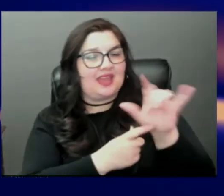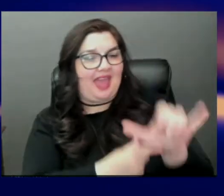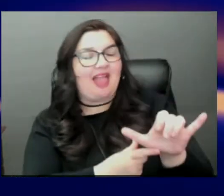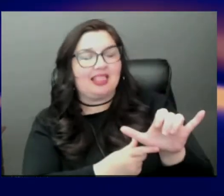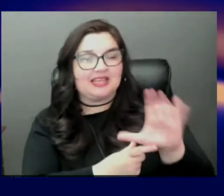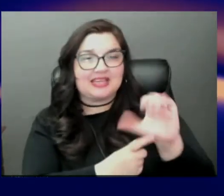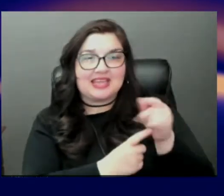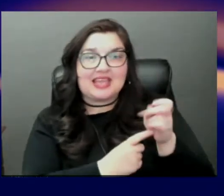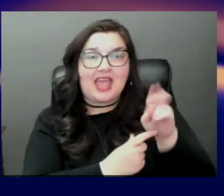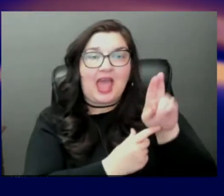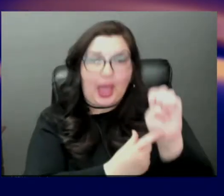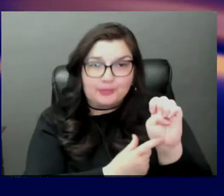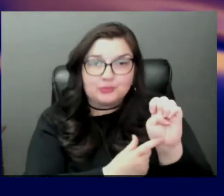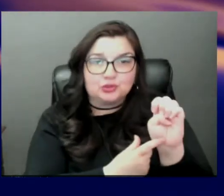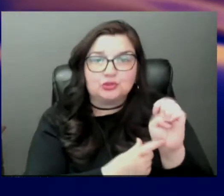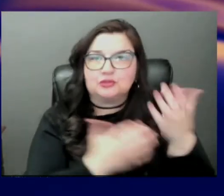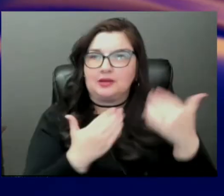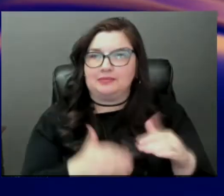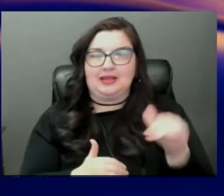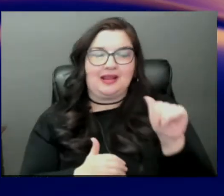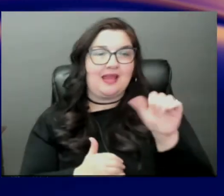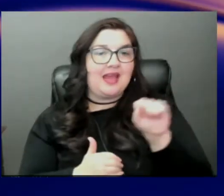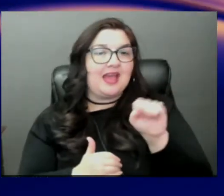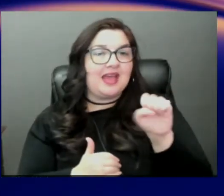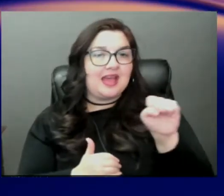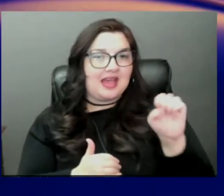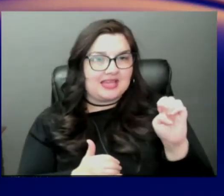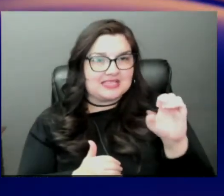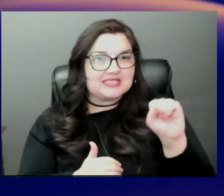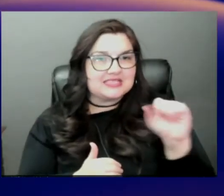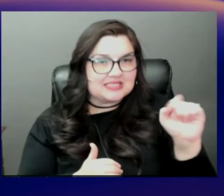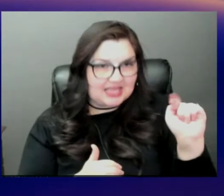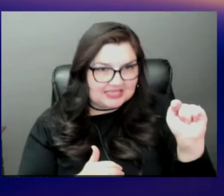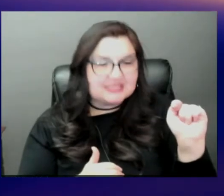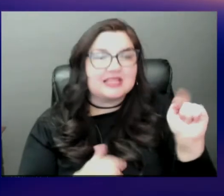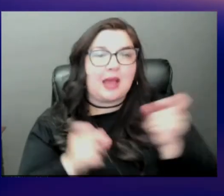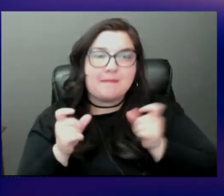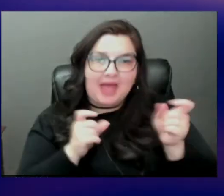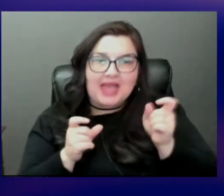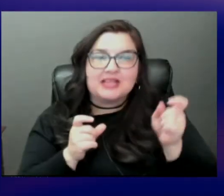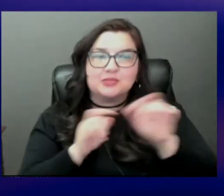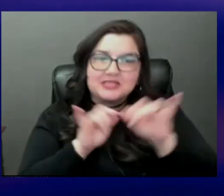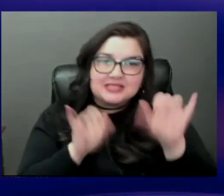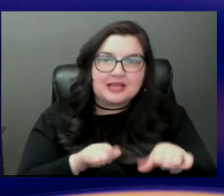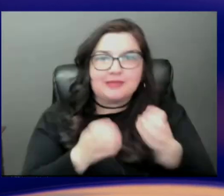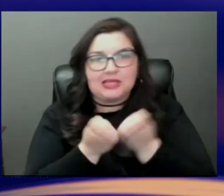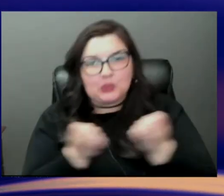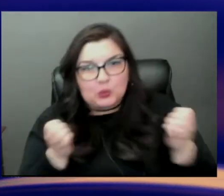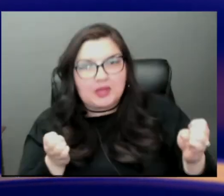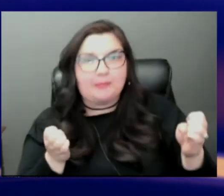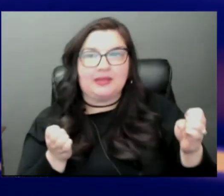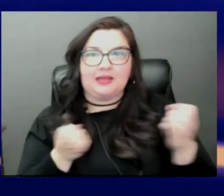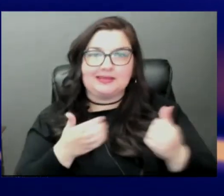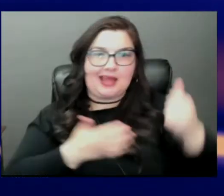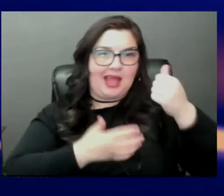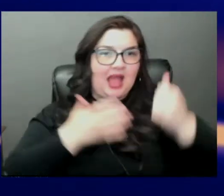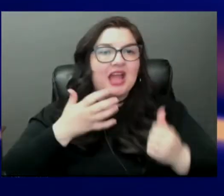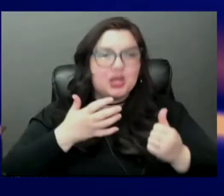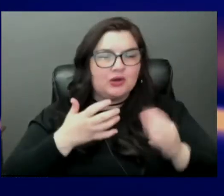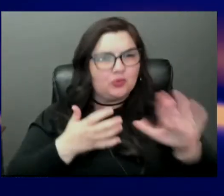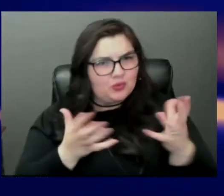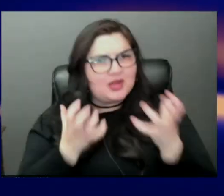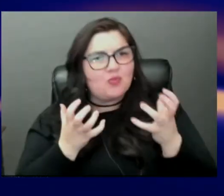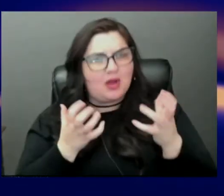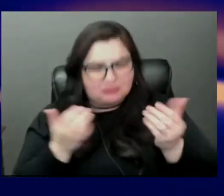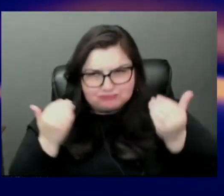even asset management systems that have equipment and equipment hierarchy. Like, we want to embrace reuse as